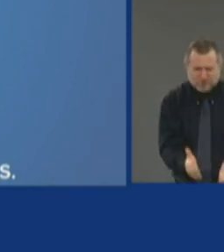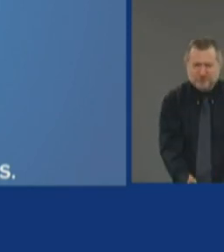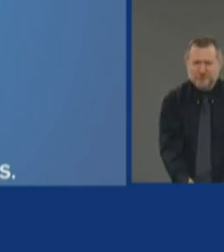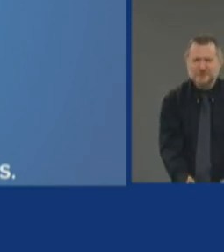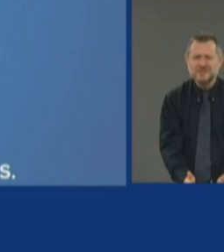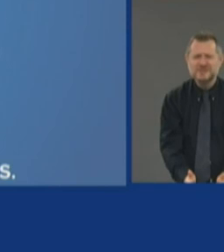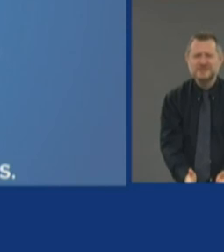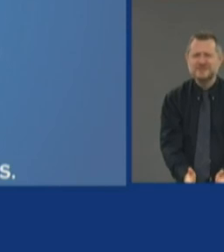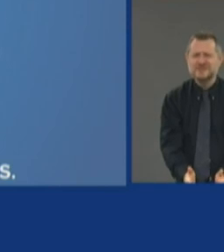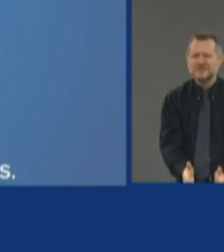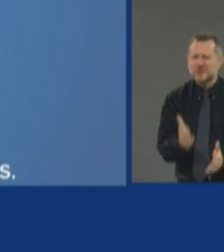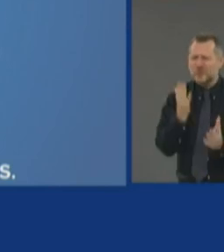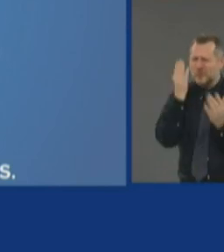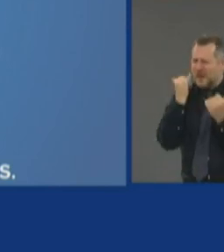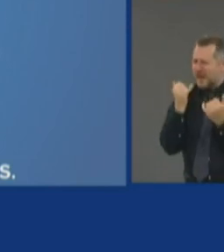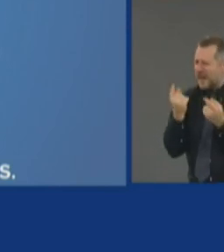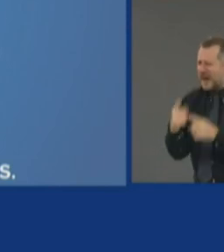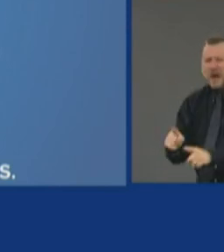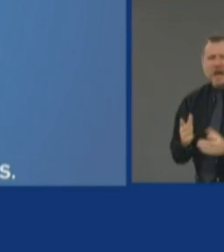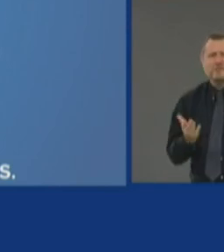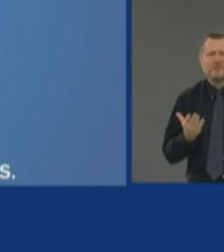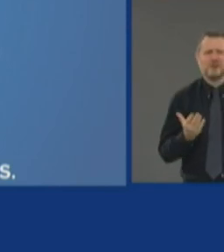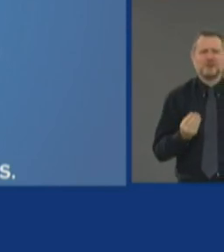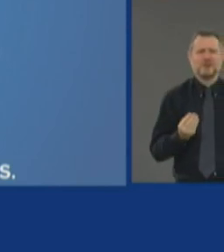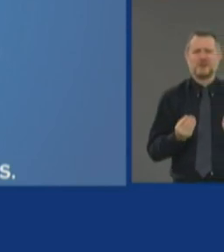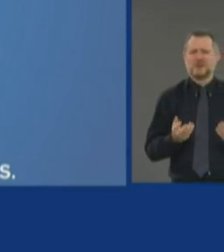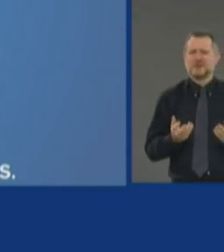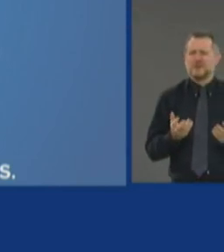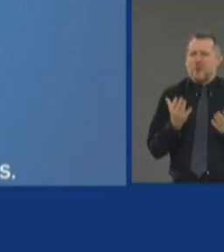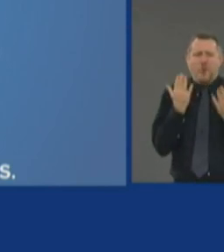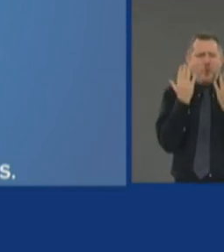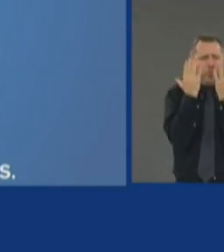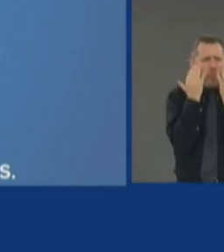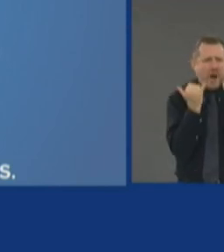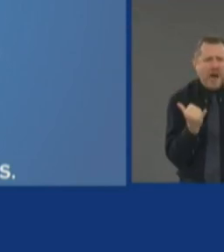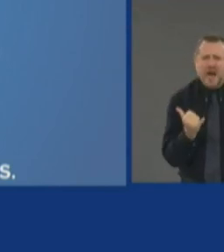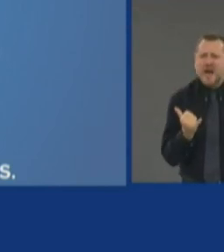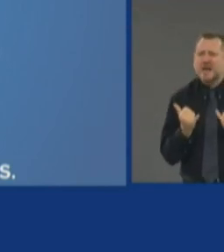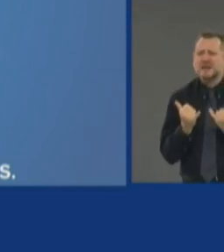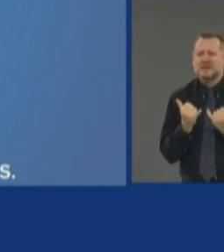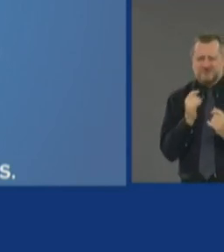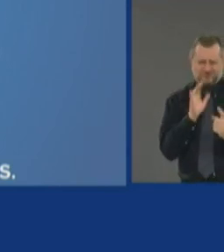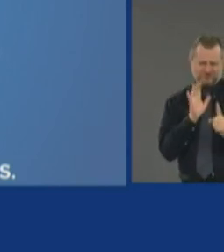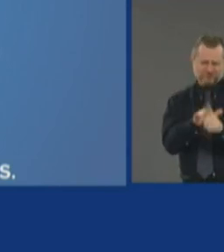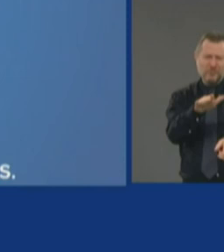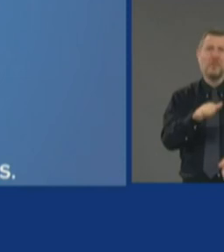Why? Why? Why was that necessary? Where was the threat?